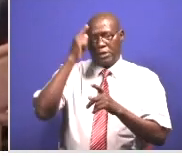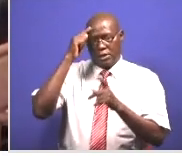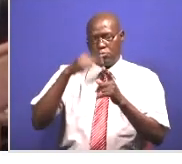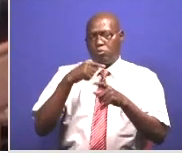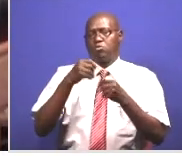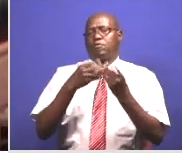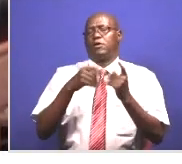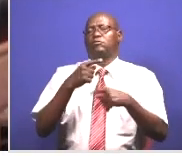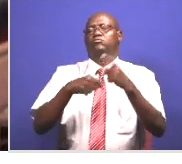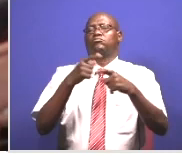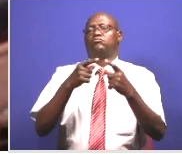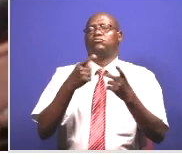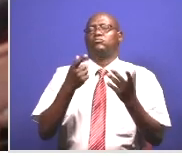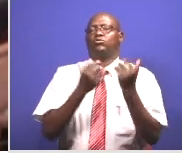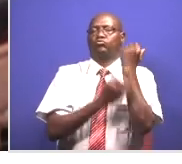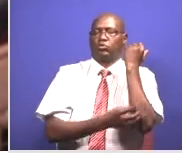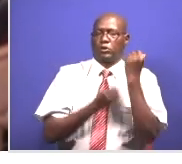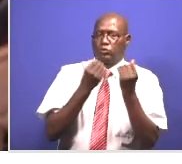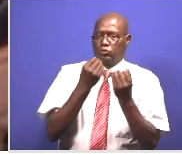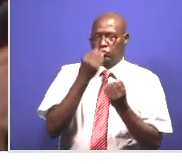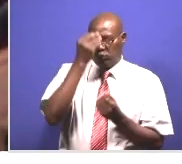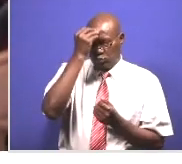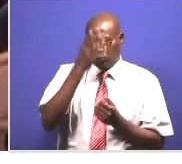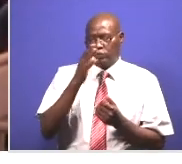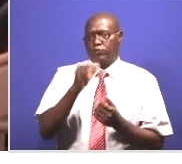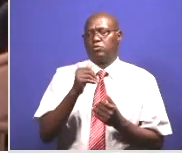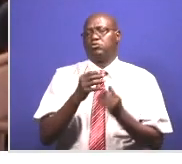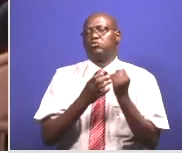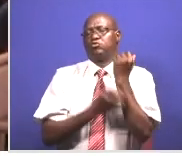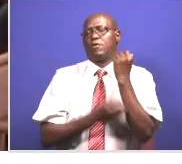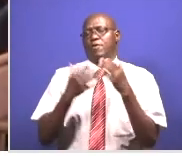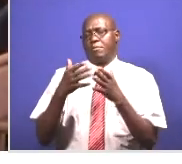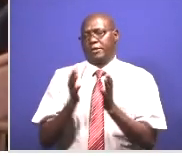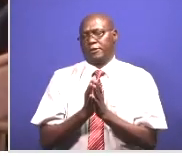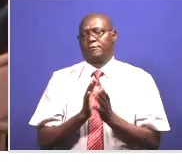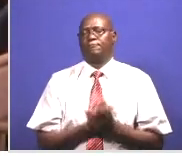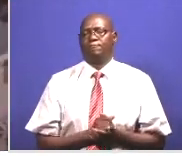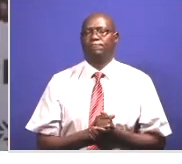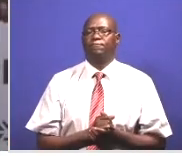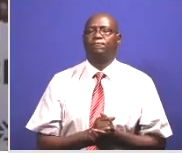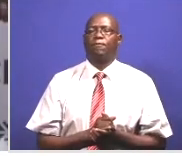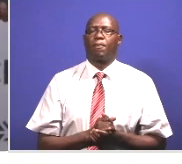to underprivileged and bright students from disadvantaged backgrounds.